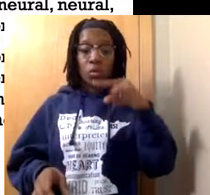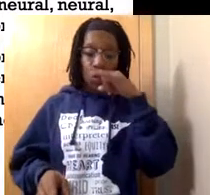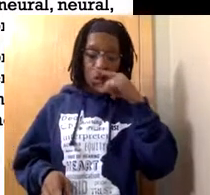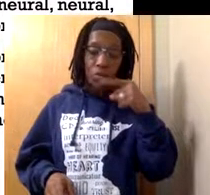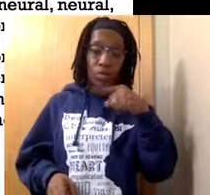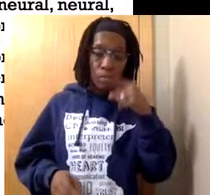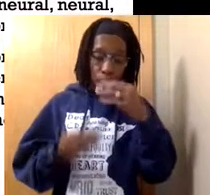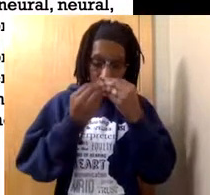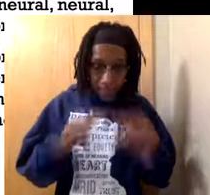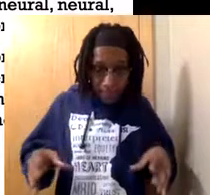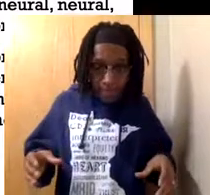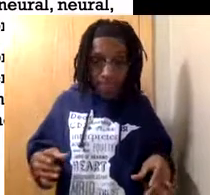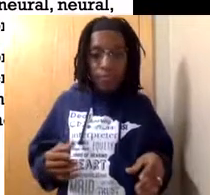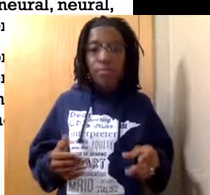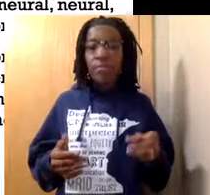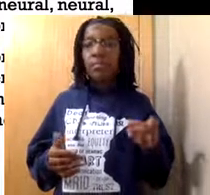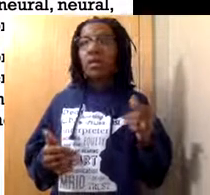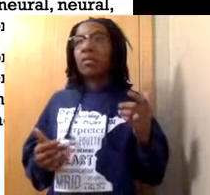as